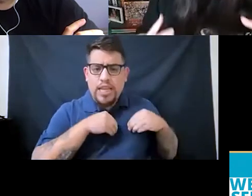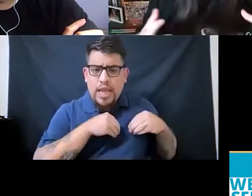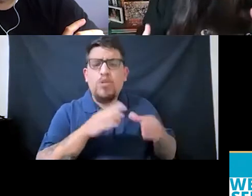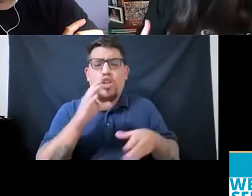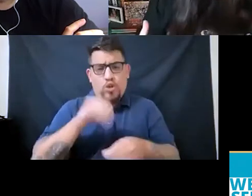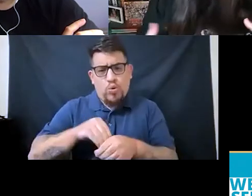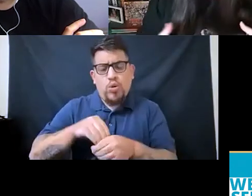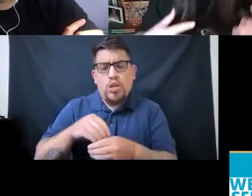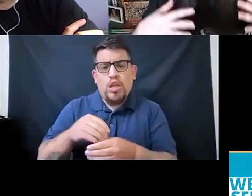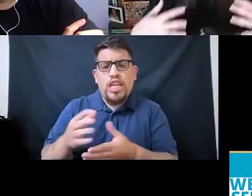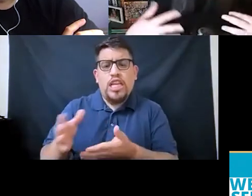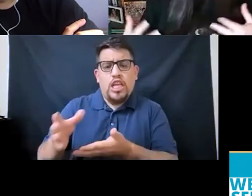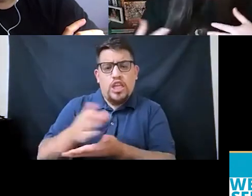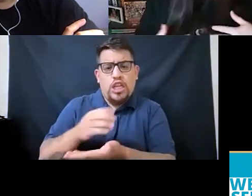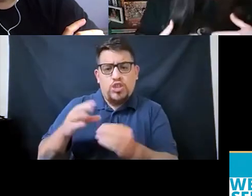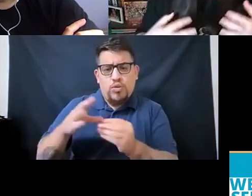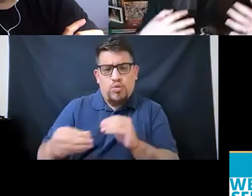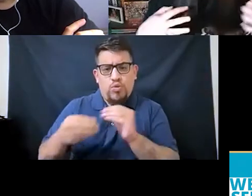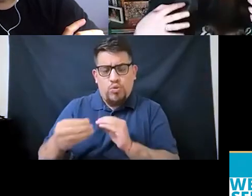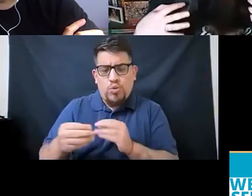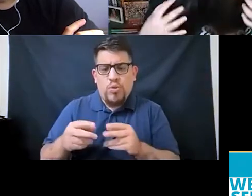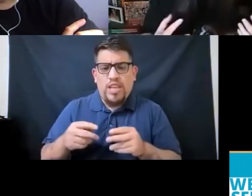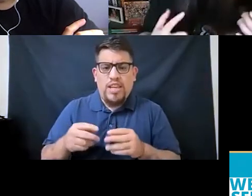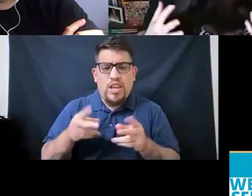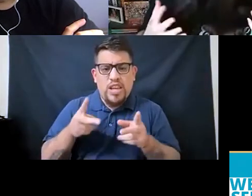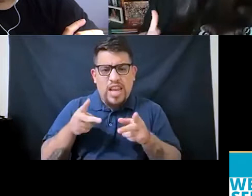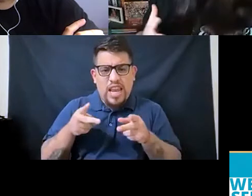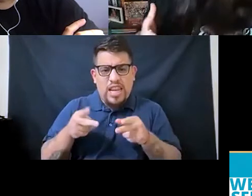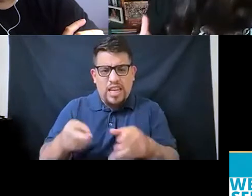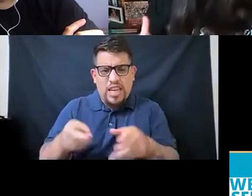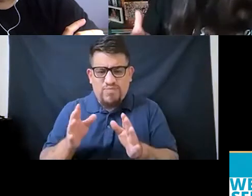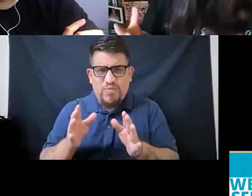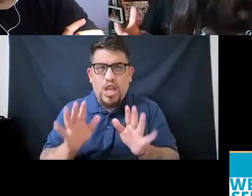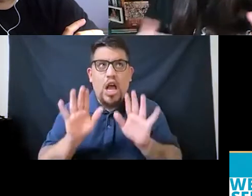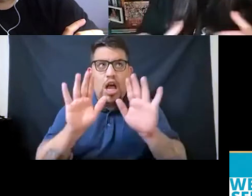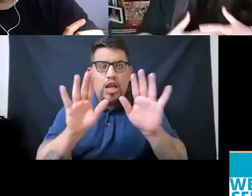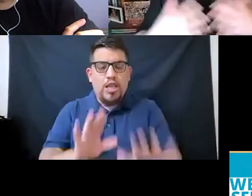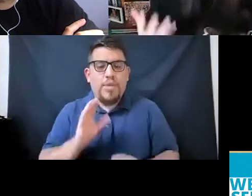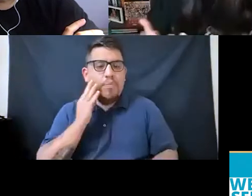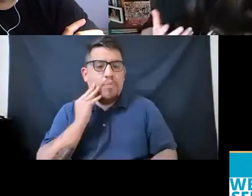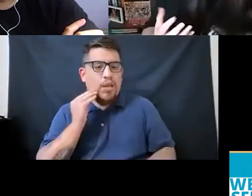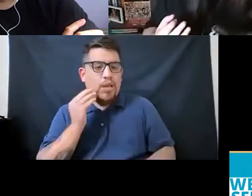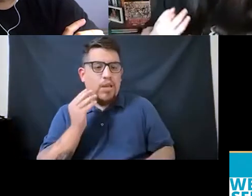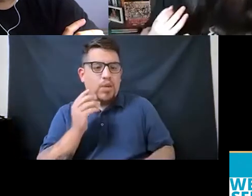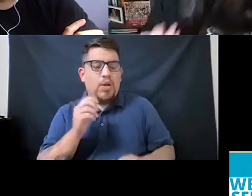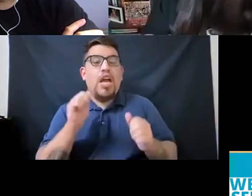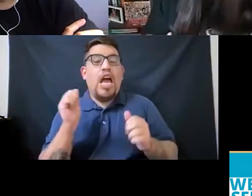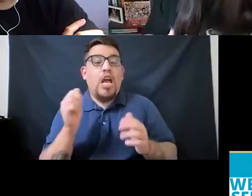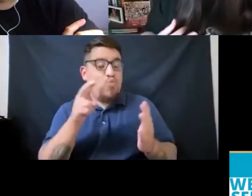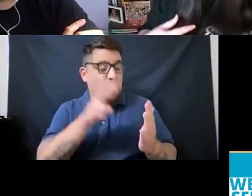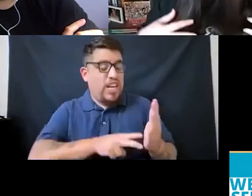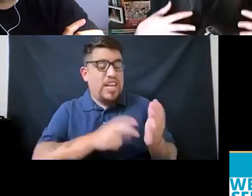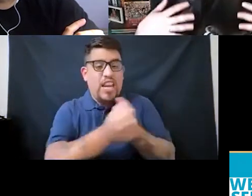in the anthology and then doing edits with them was just an incredibly fulfilling experience, because we all read everything together as a